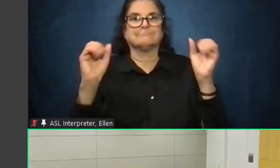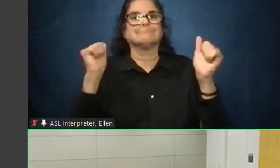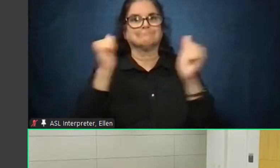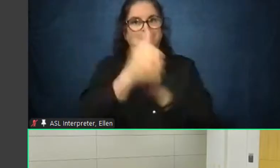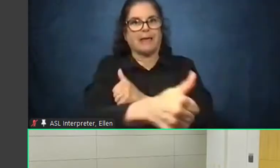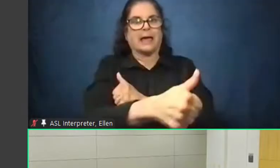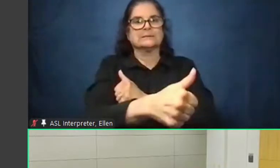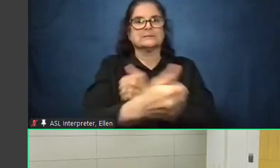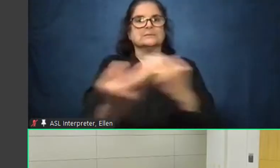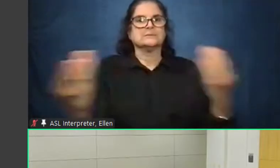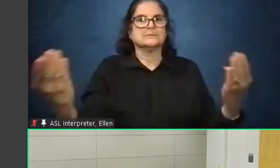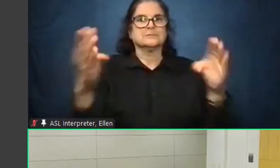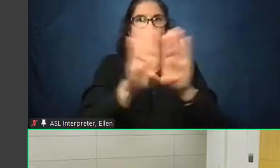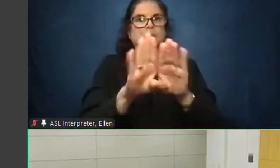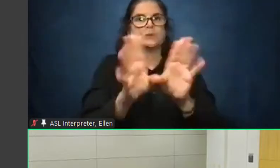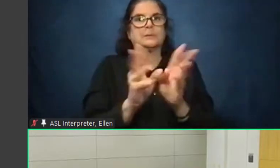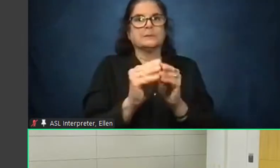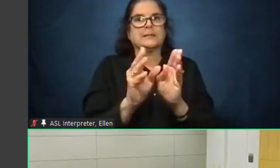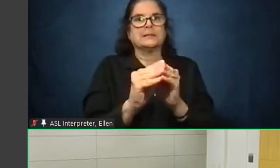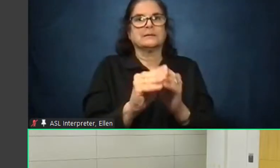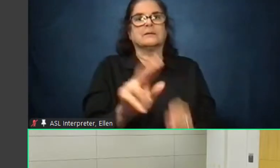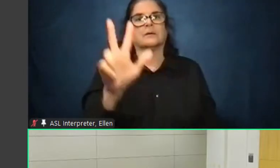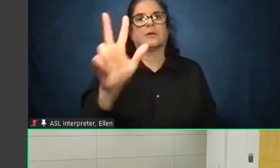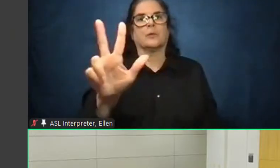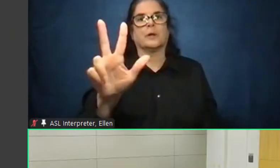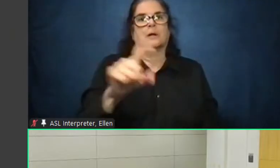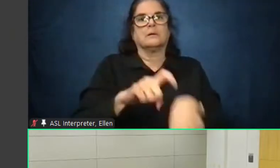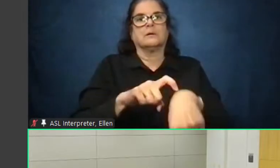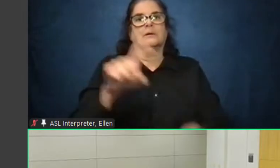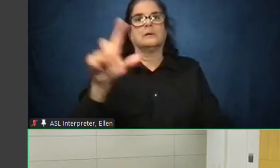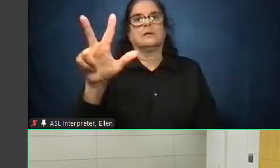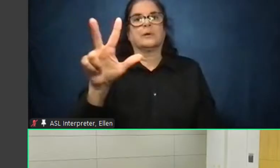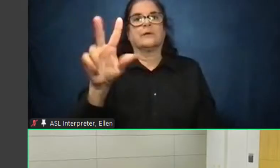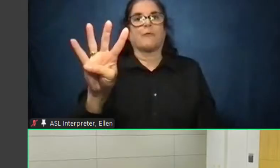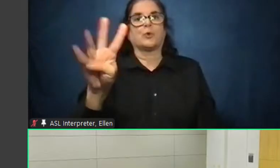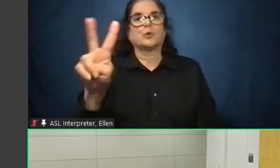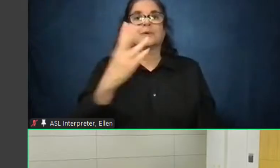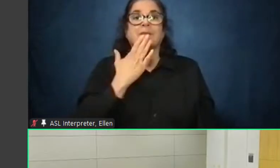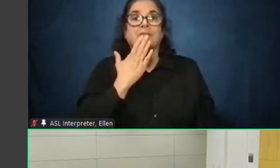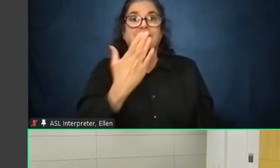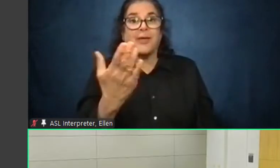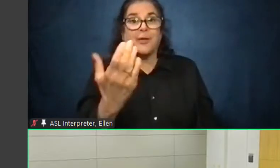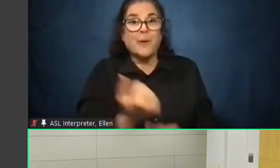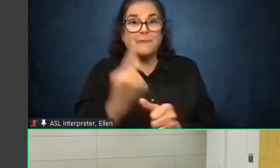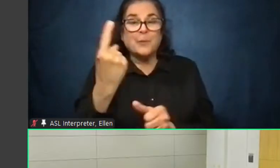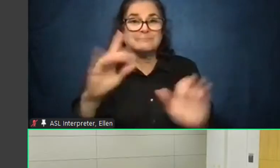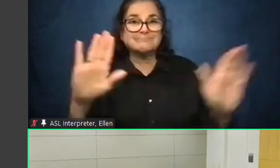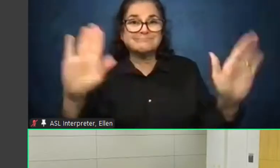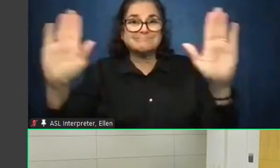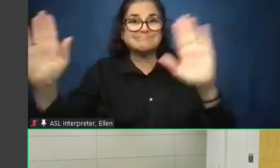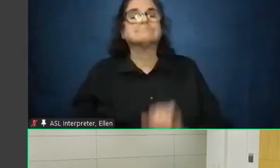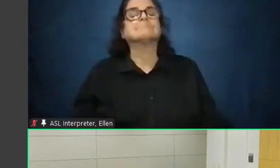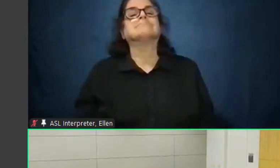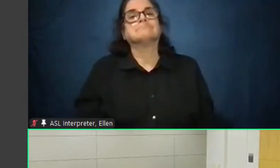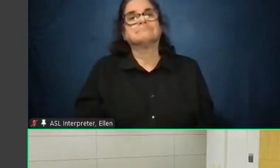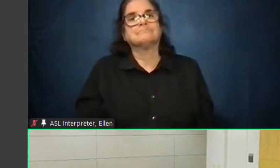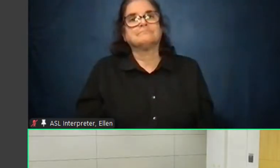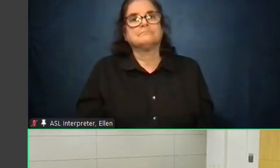adjourn passes at 3:42 p.m. Thank you, everyone. Thank you. Thank you.